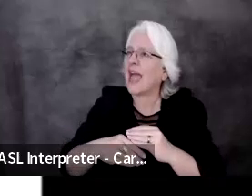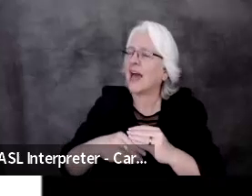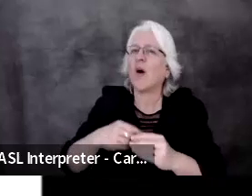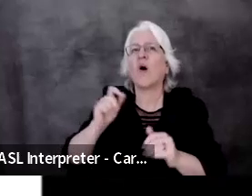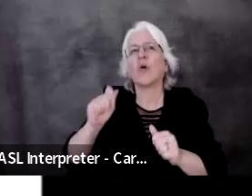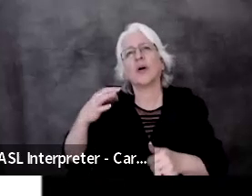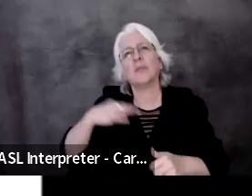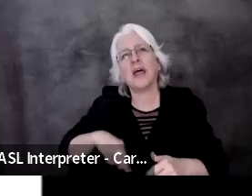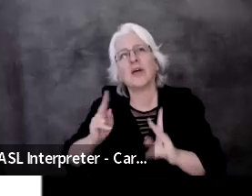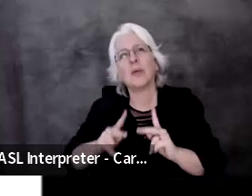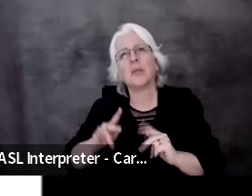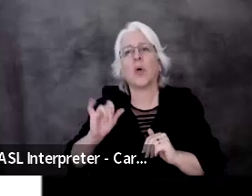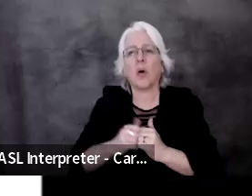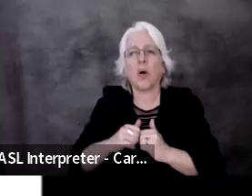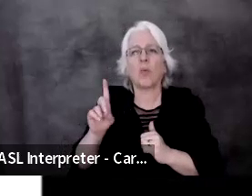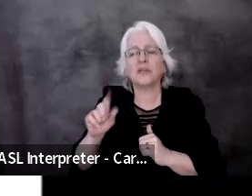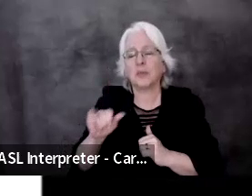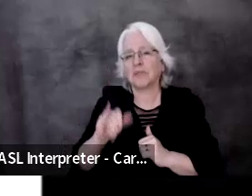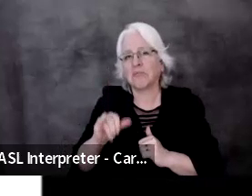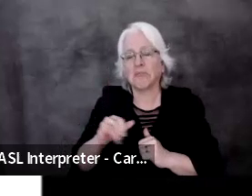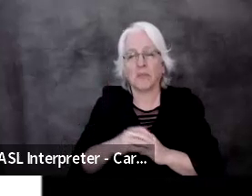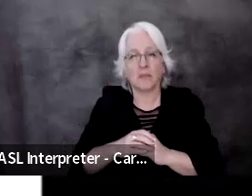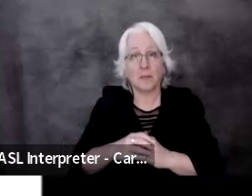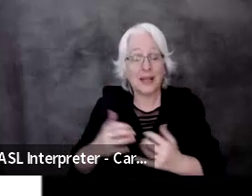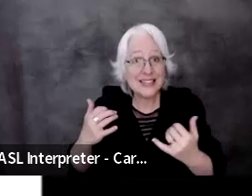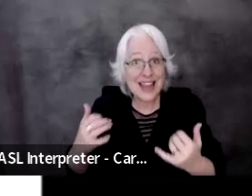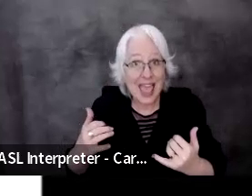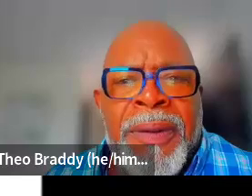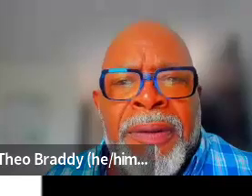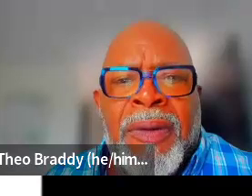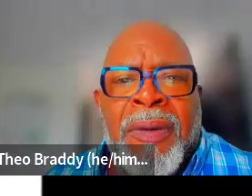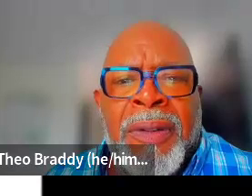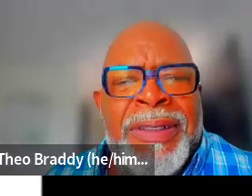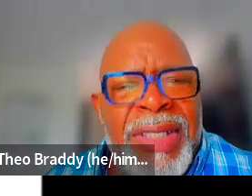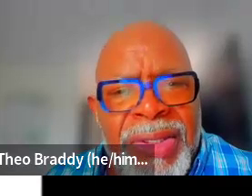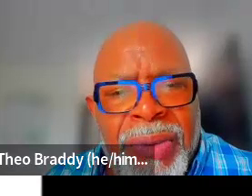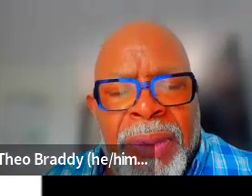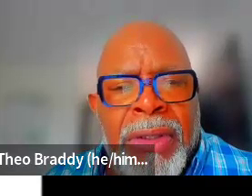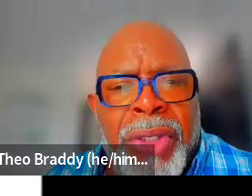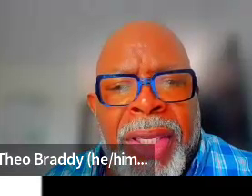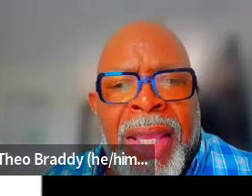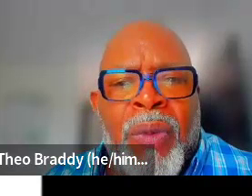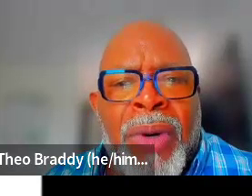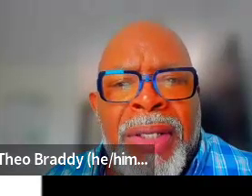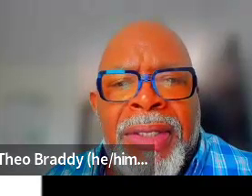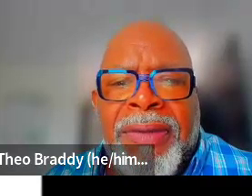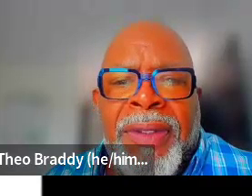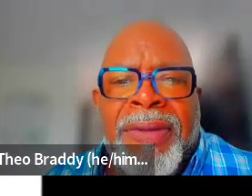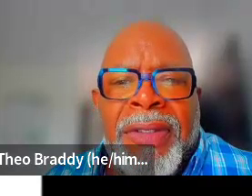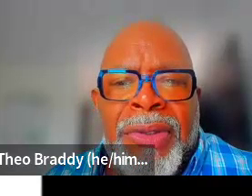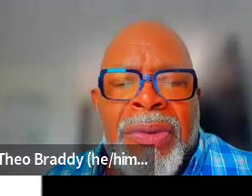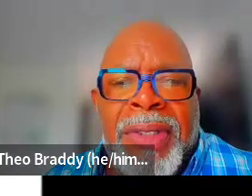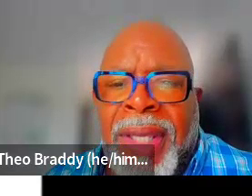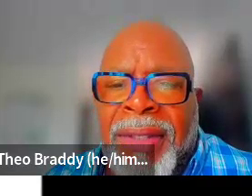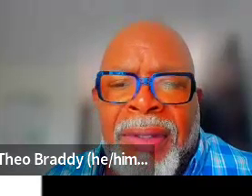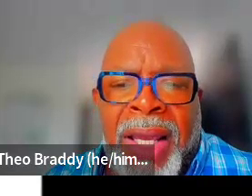people with disabilities. Now, big businesses and companies are intentionally looking at what these things